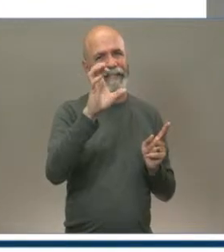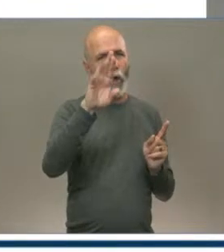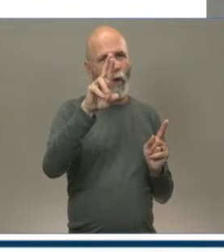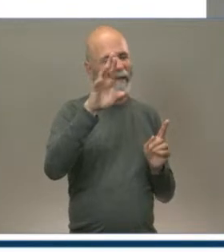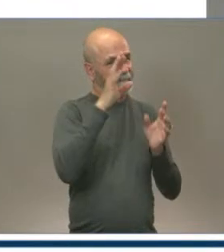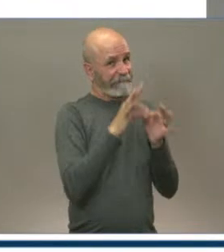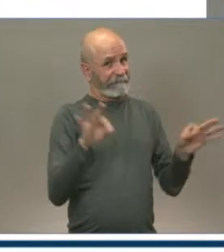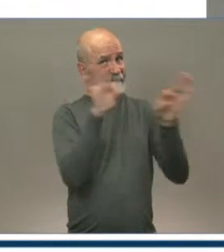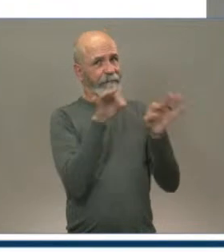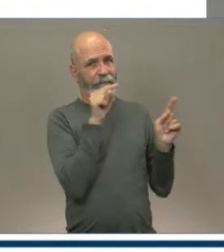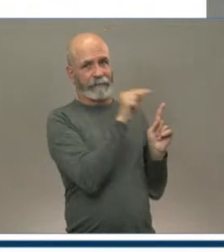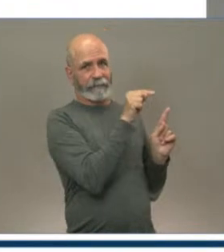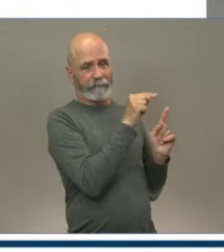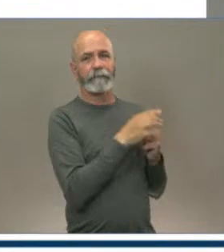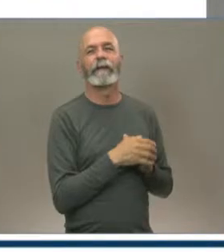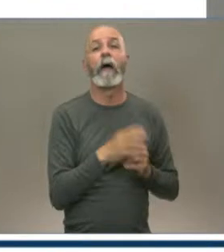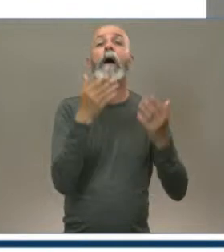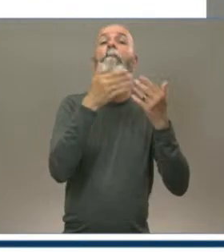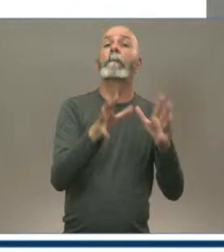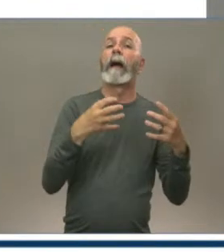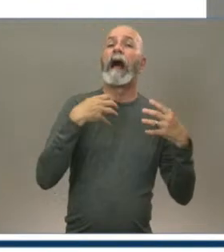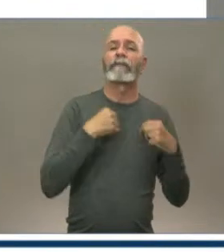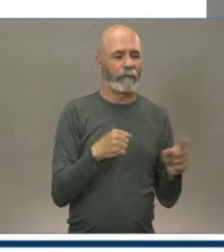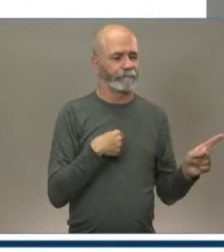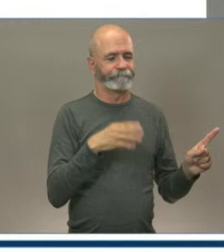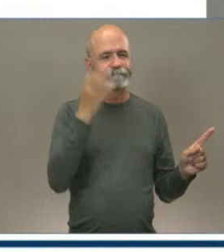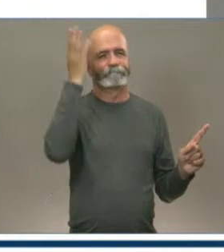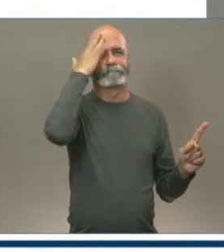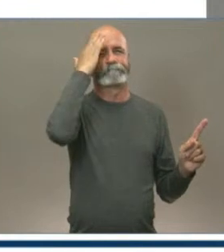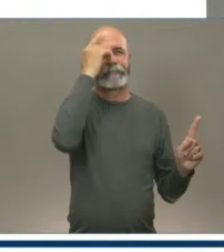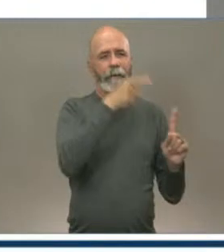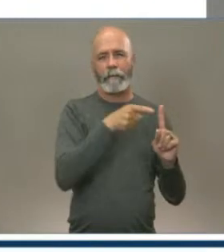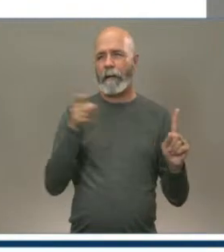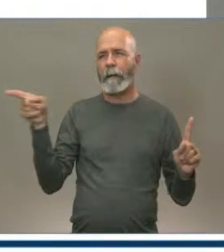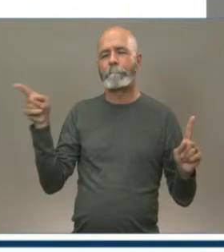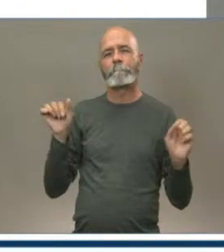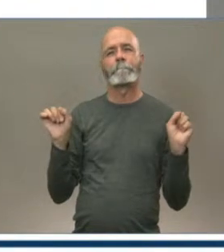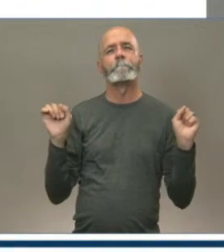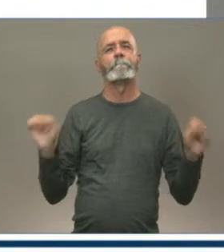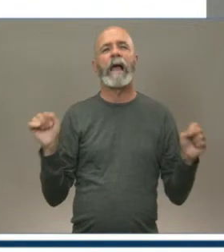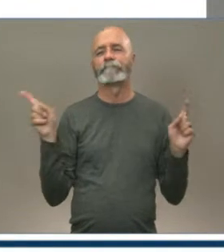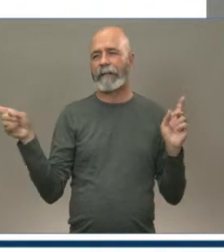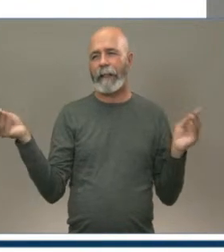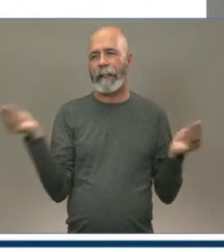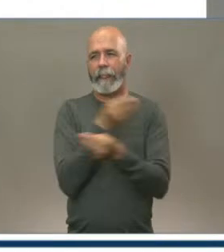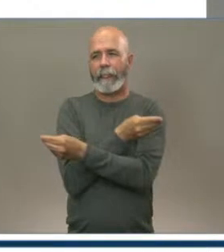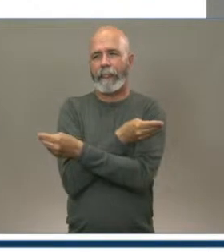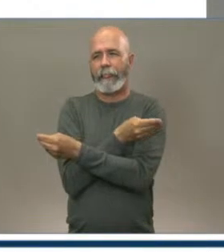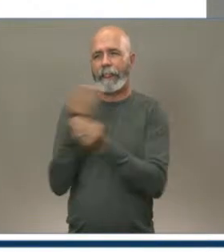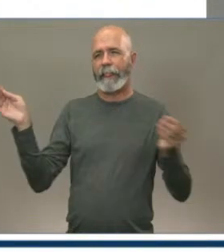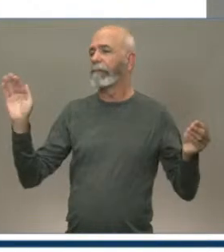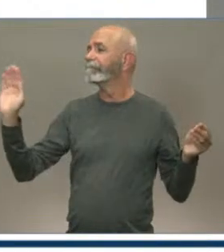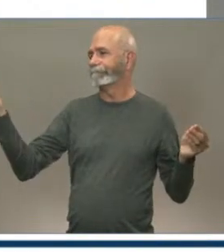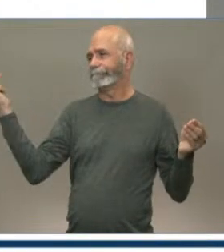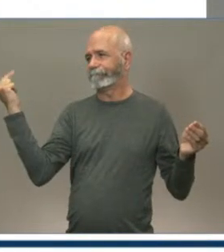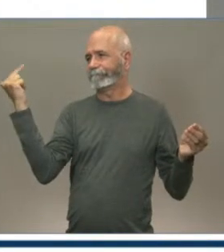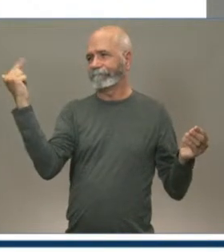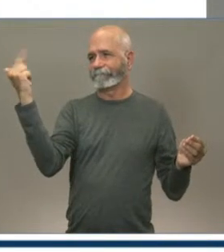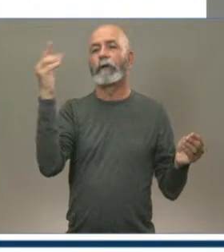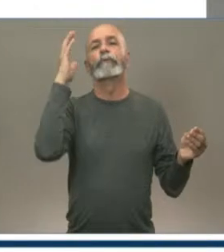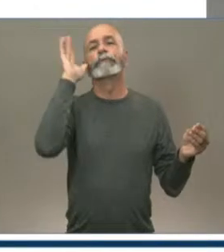for sites where people may have been exposed, and we have just restarted notifying people about low-risk